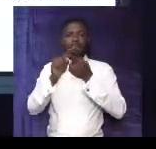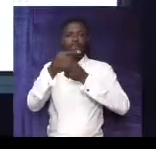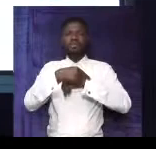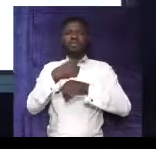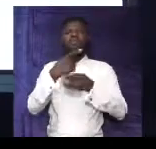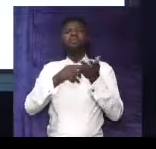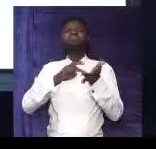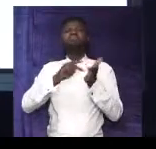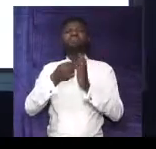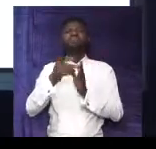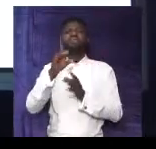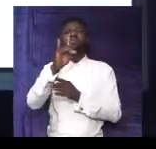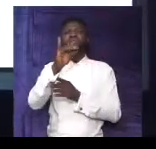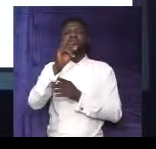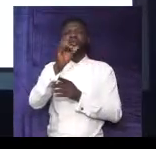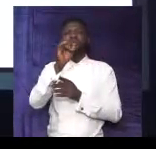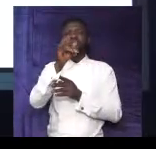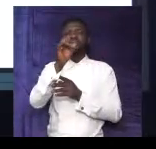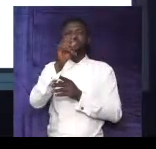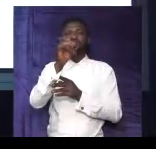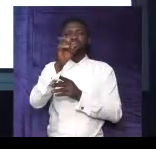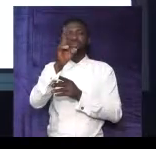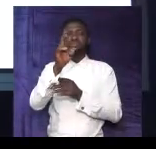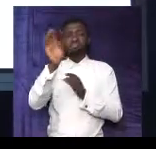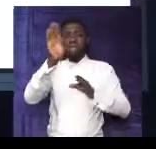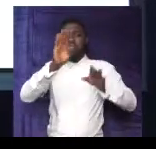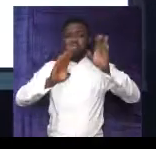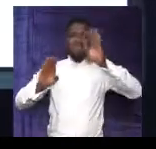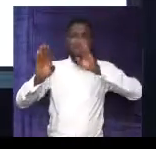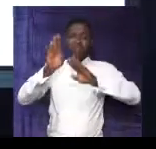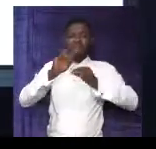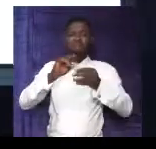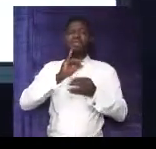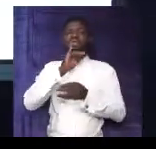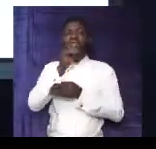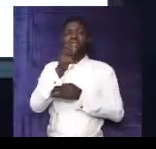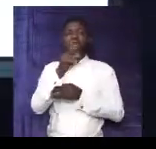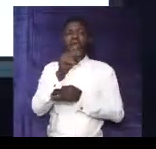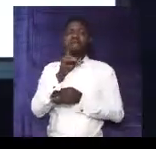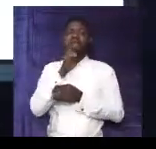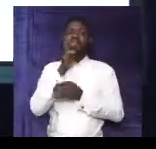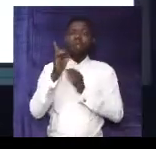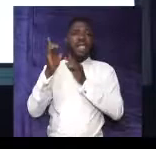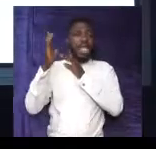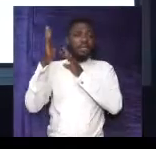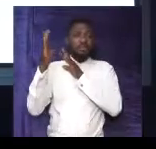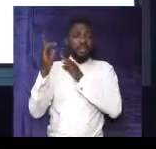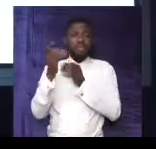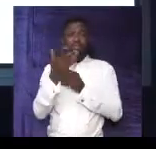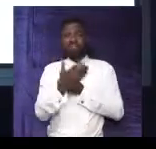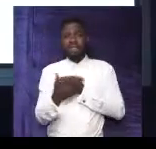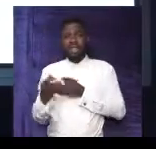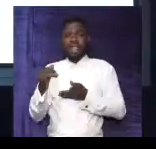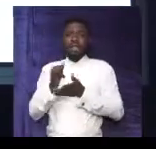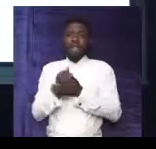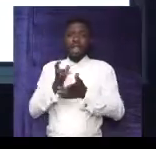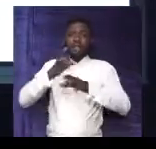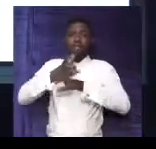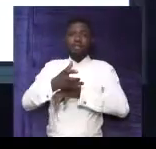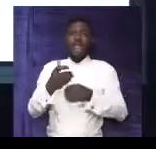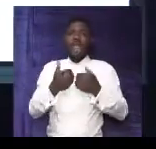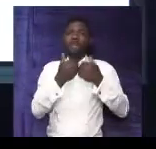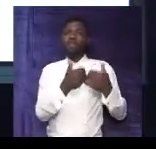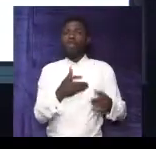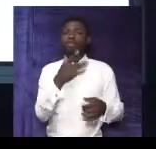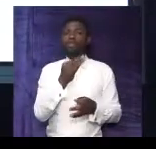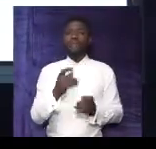Let's look at what disaster is. A disaster is an unexpected event